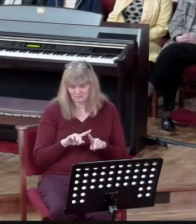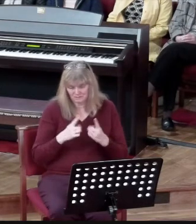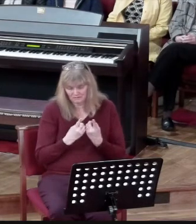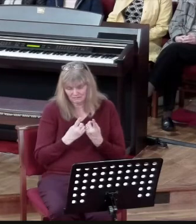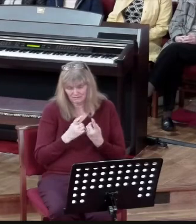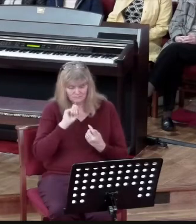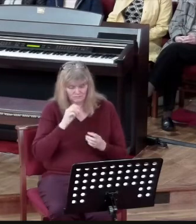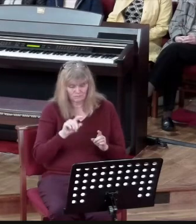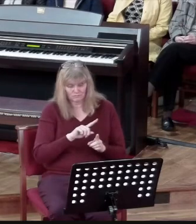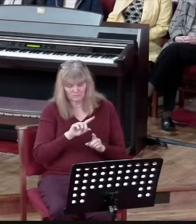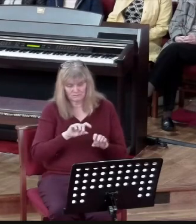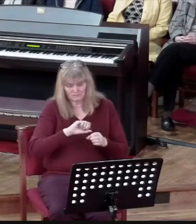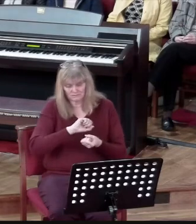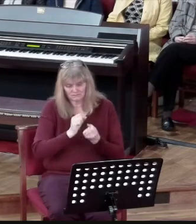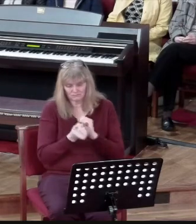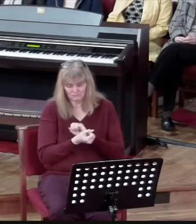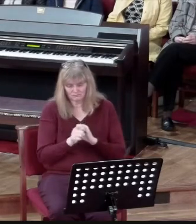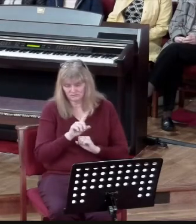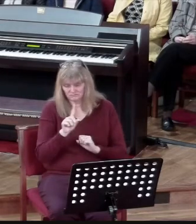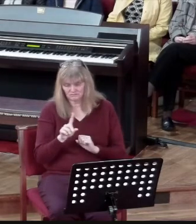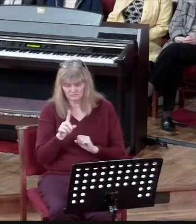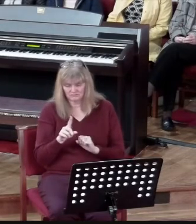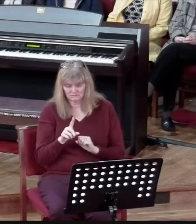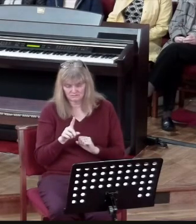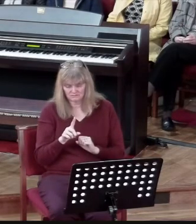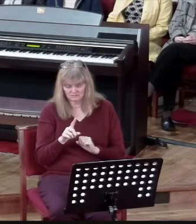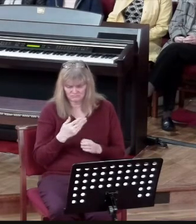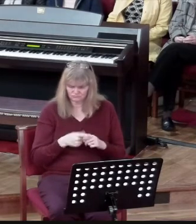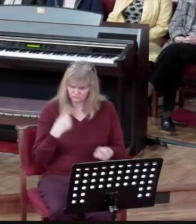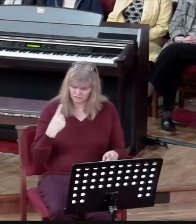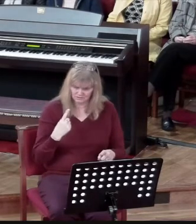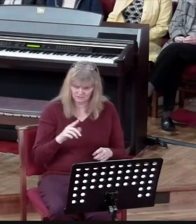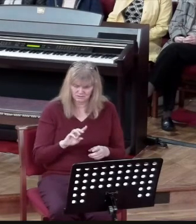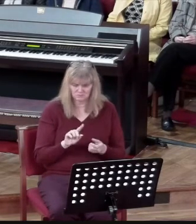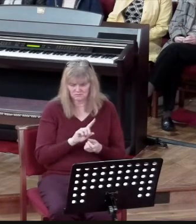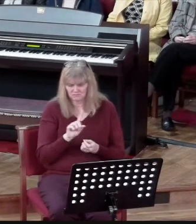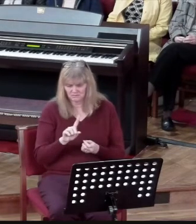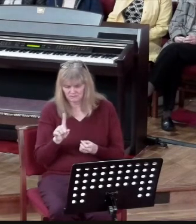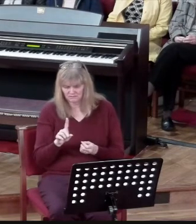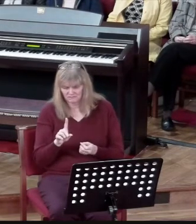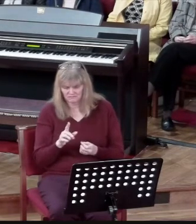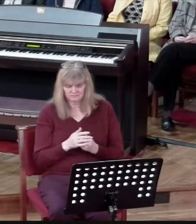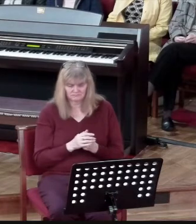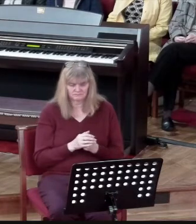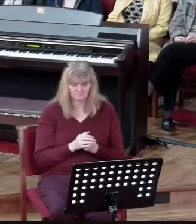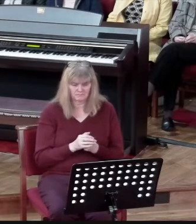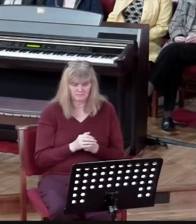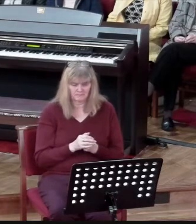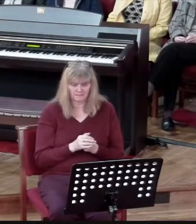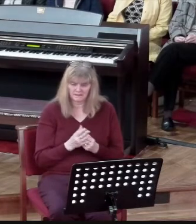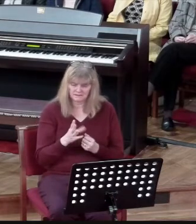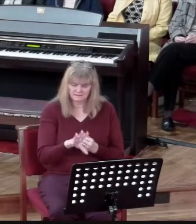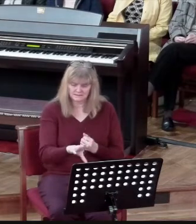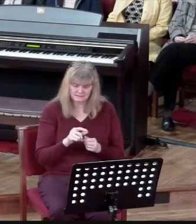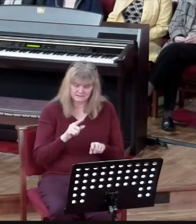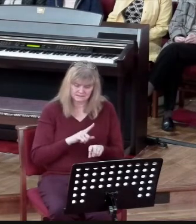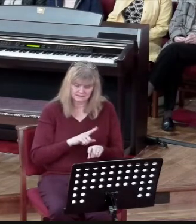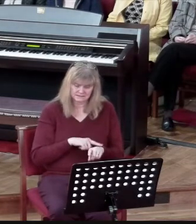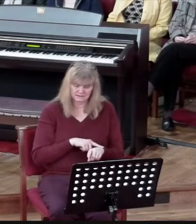do. And you remember times past and what he's done for you then. And then you step onto the beach and you smell